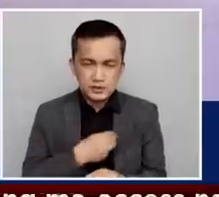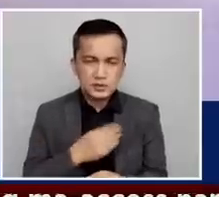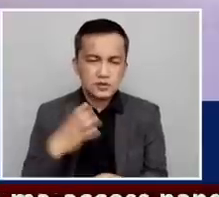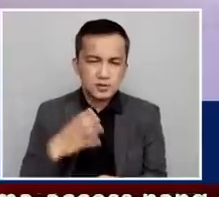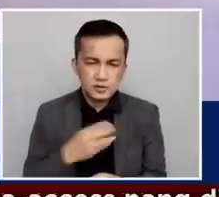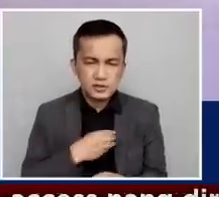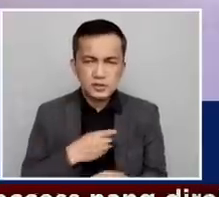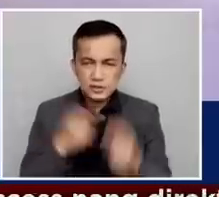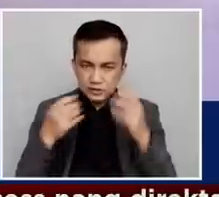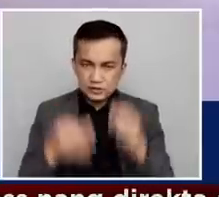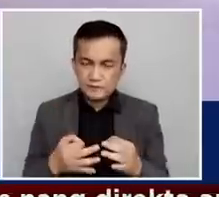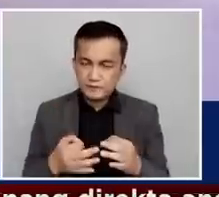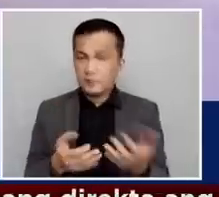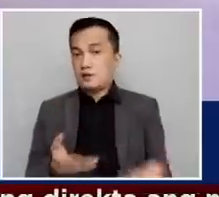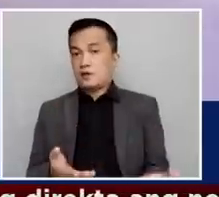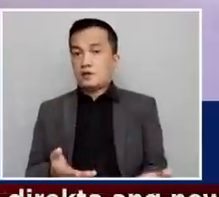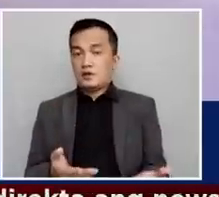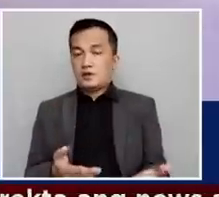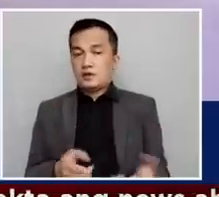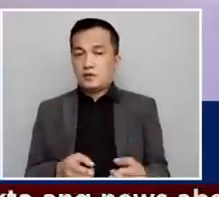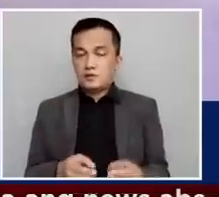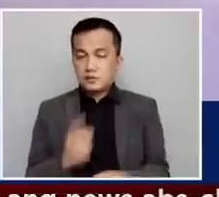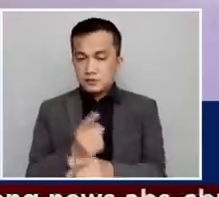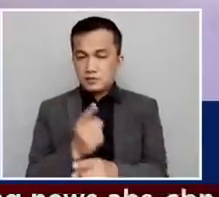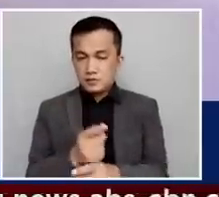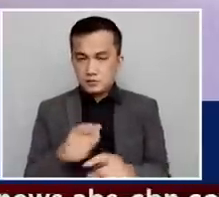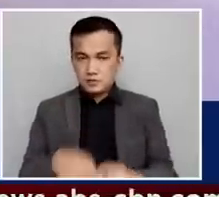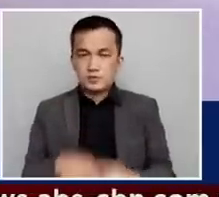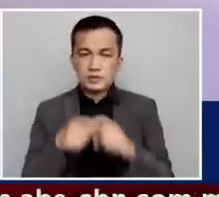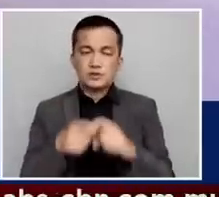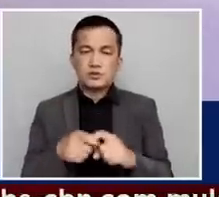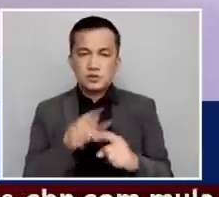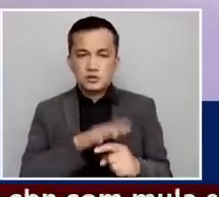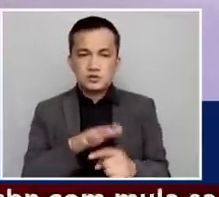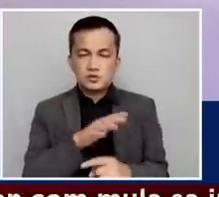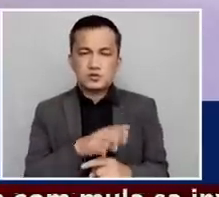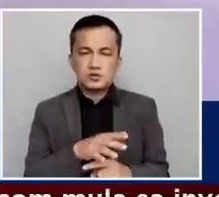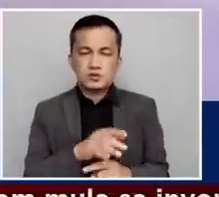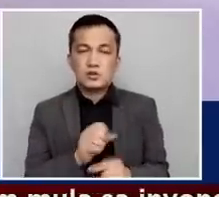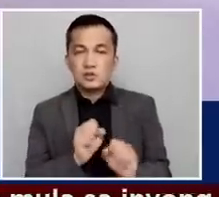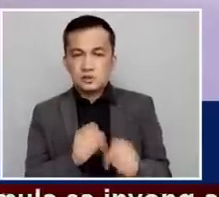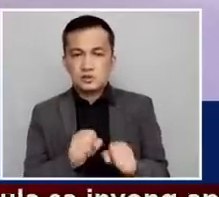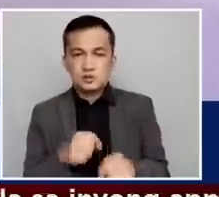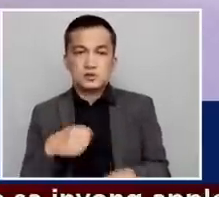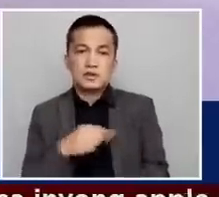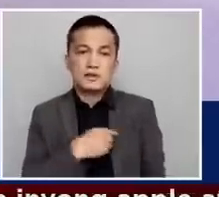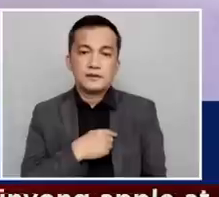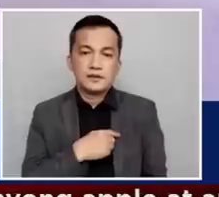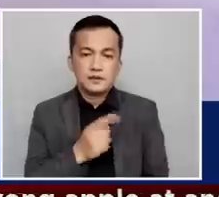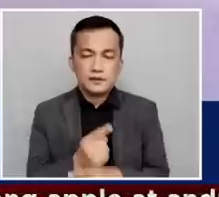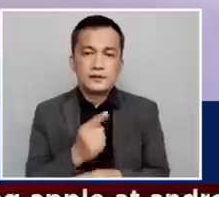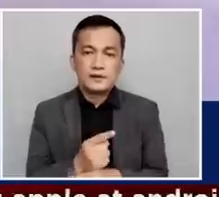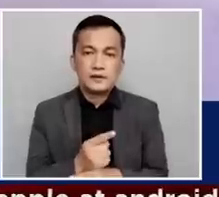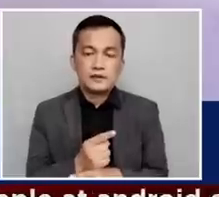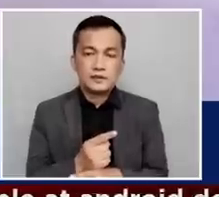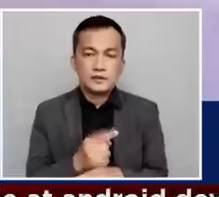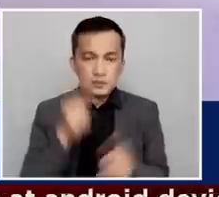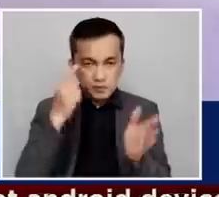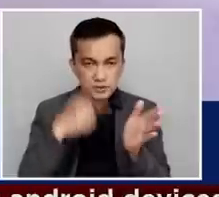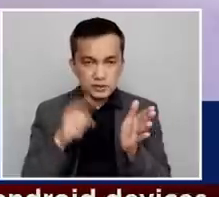just proper to suspend those so that we could properly investigate and also